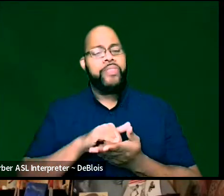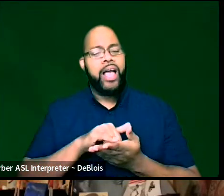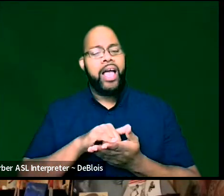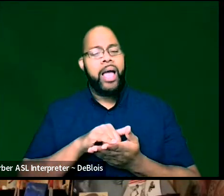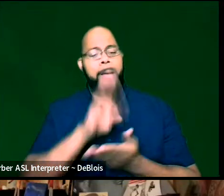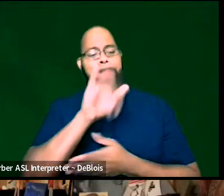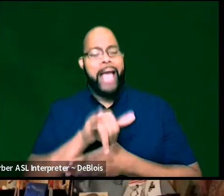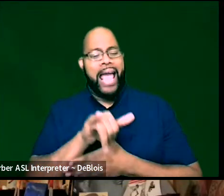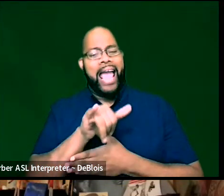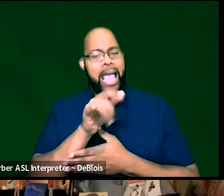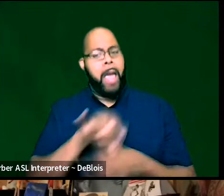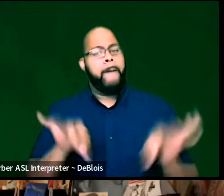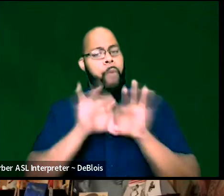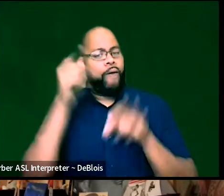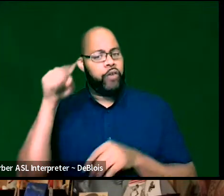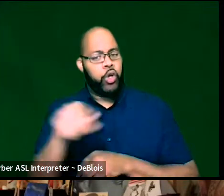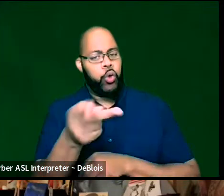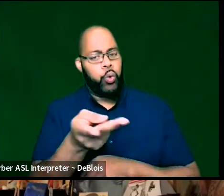bay important?